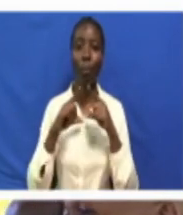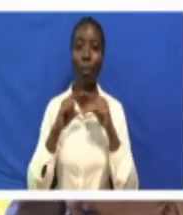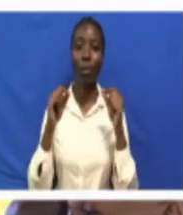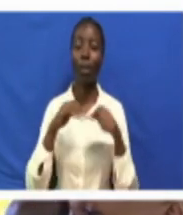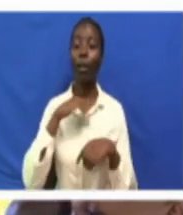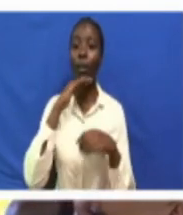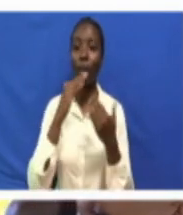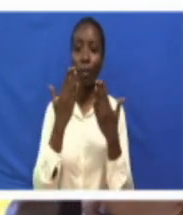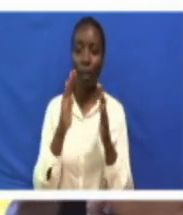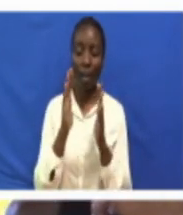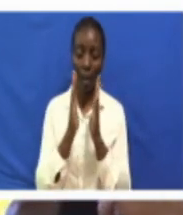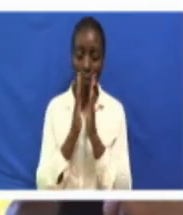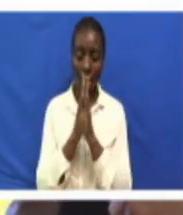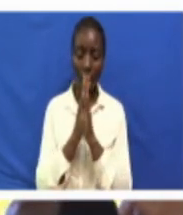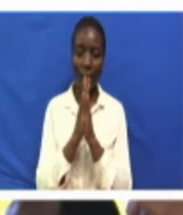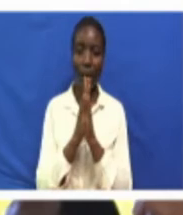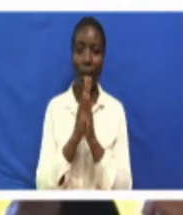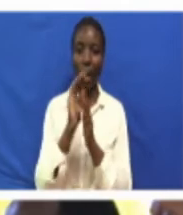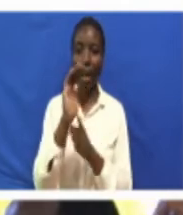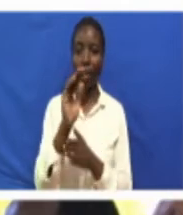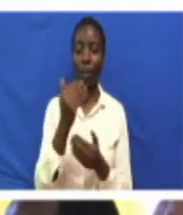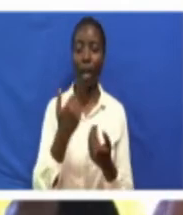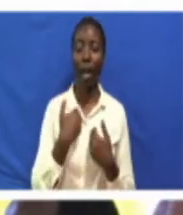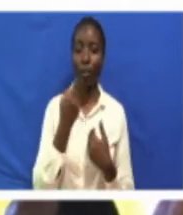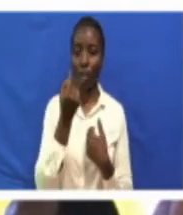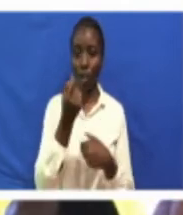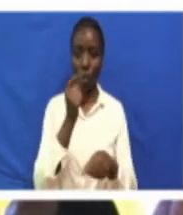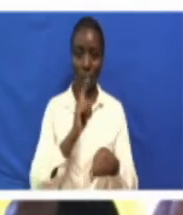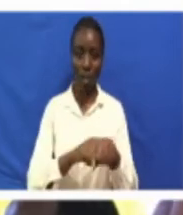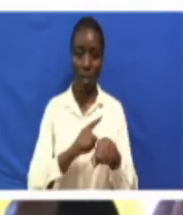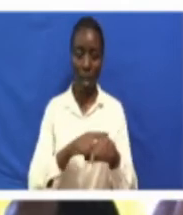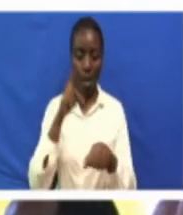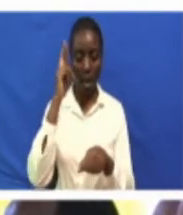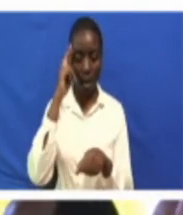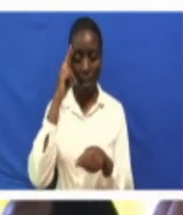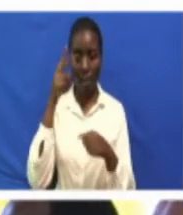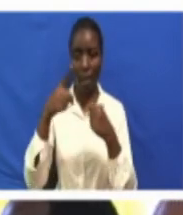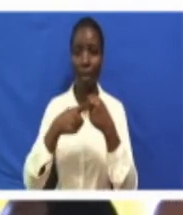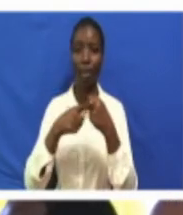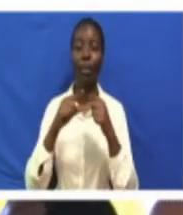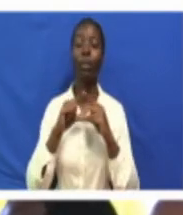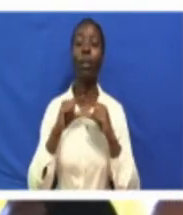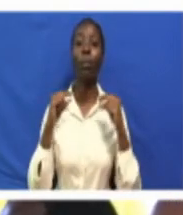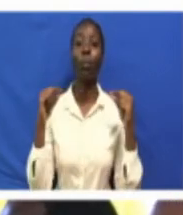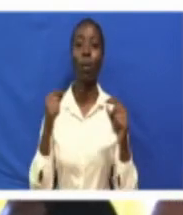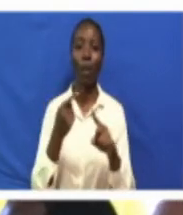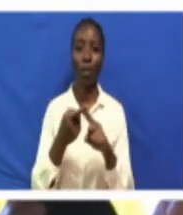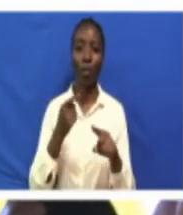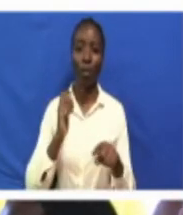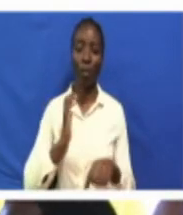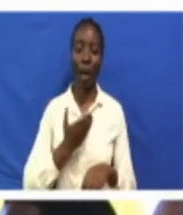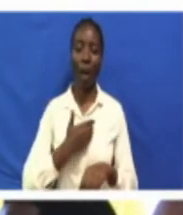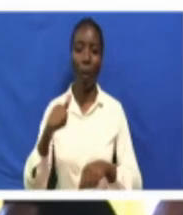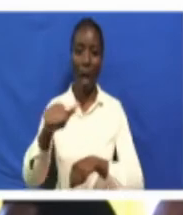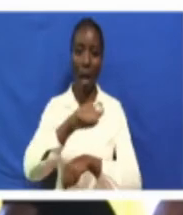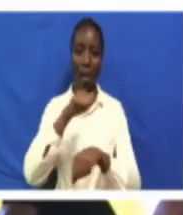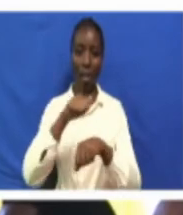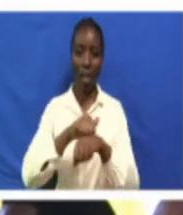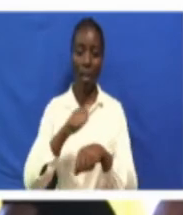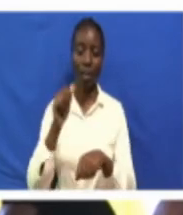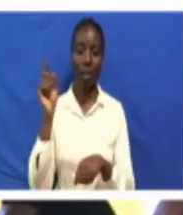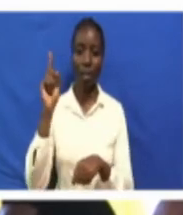under request that we all have a moment of silence I remember the sixth departed priests for marketers